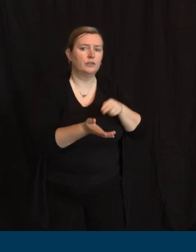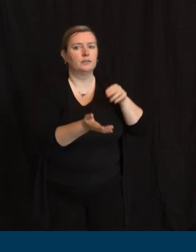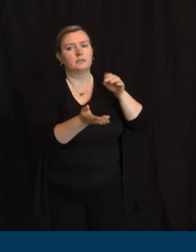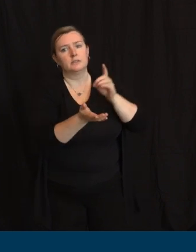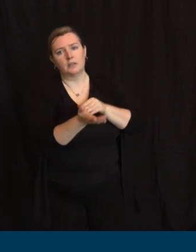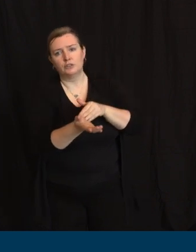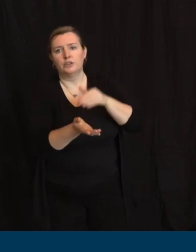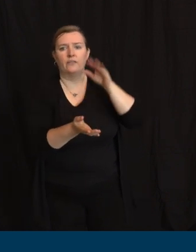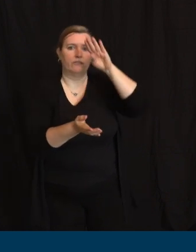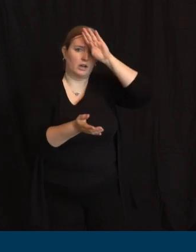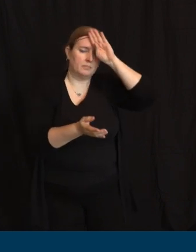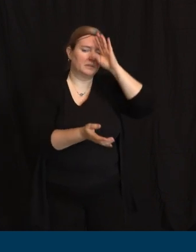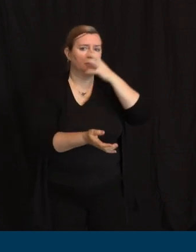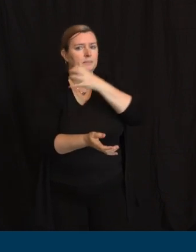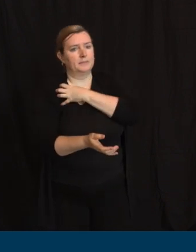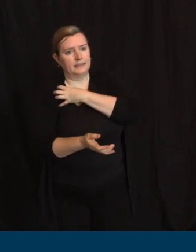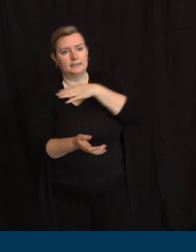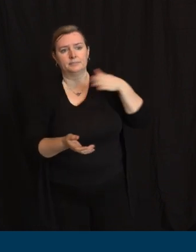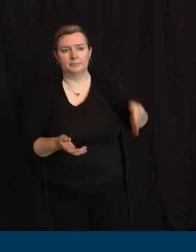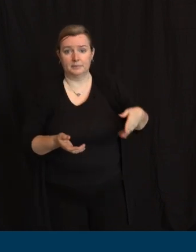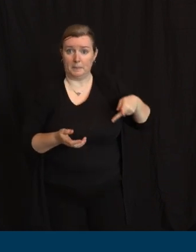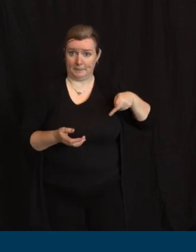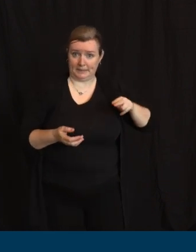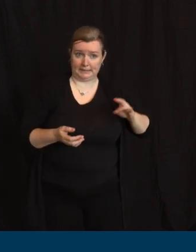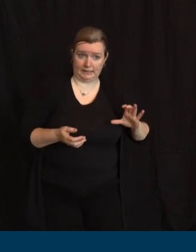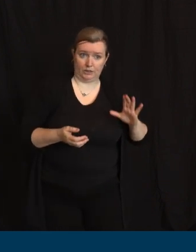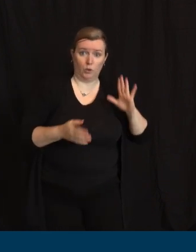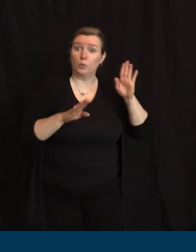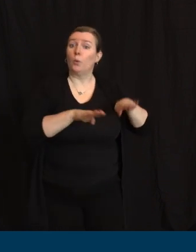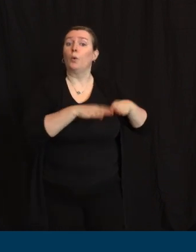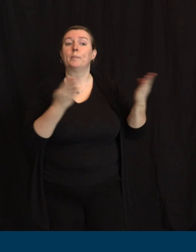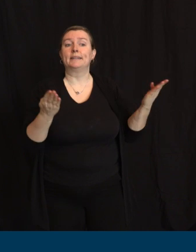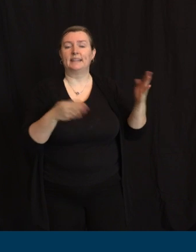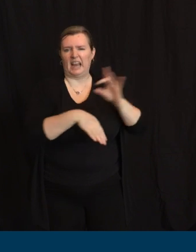The PNC Bank Arts Center site will reopen for the public at